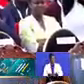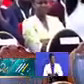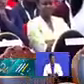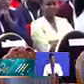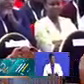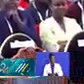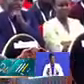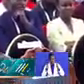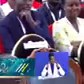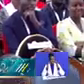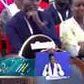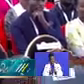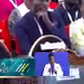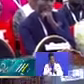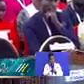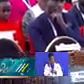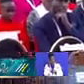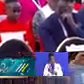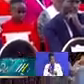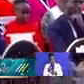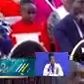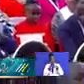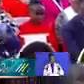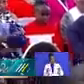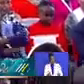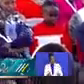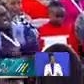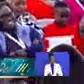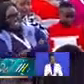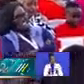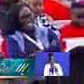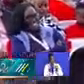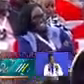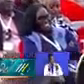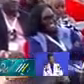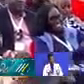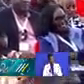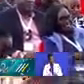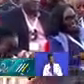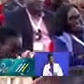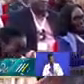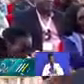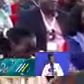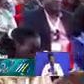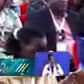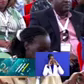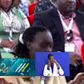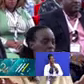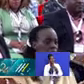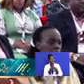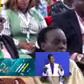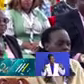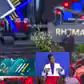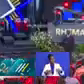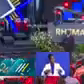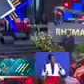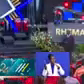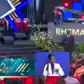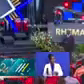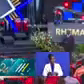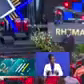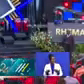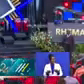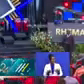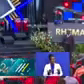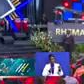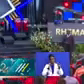Nation hey because there was an altar that was speaking against the family for people not to go to a